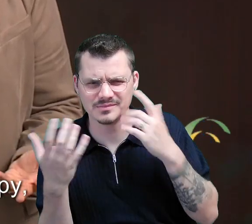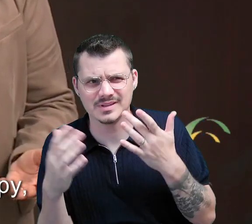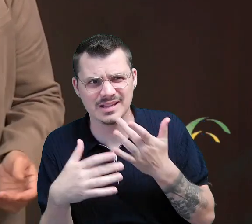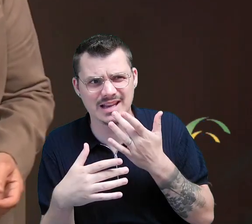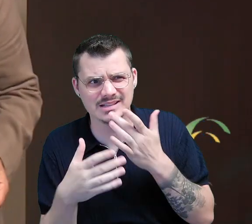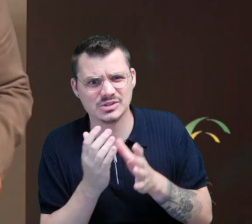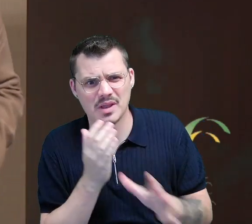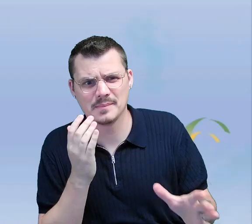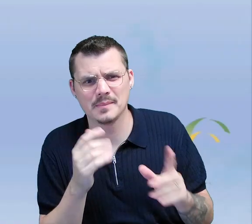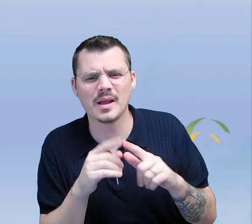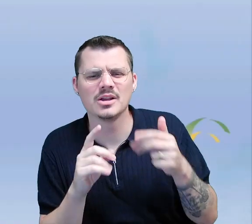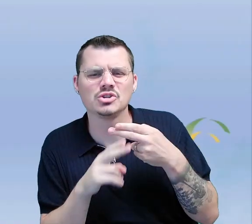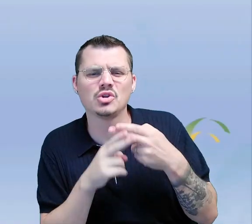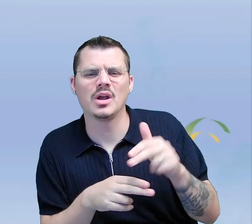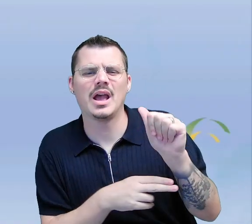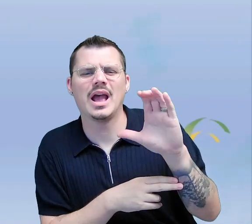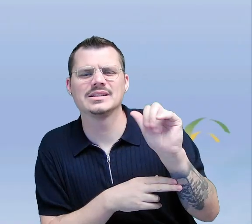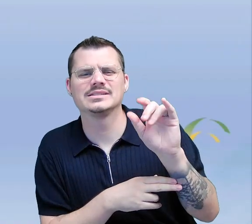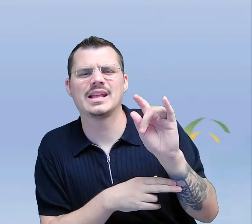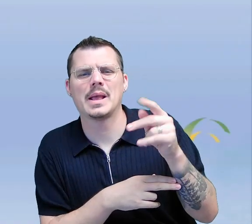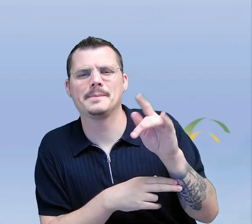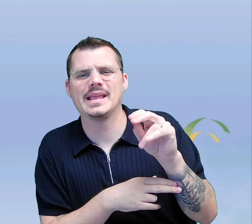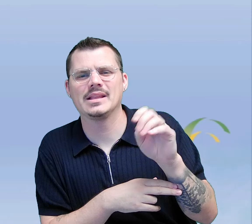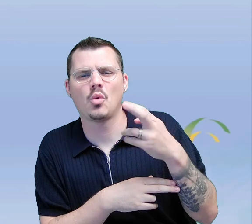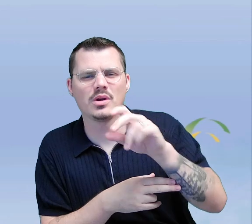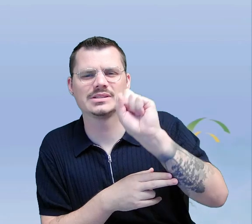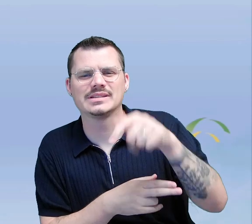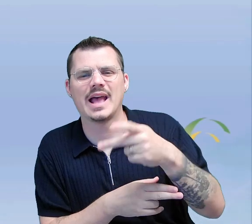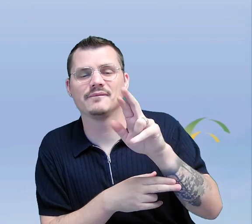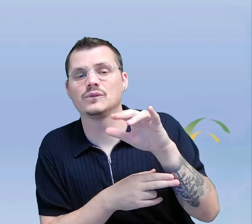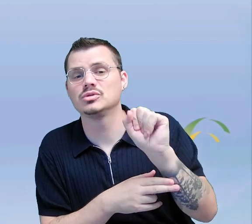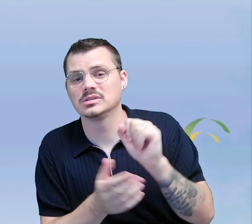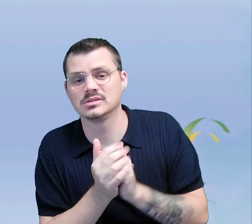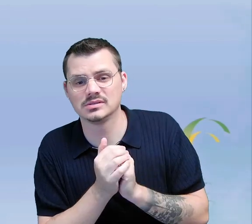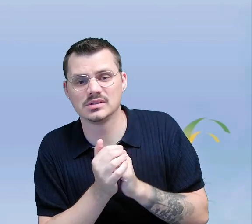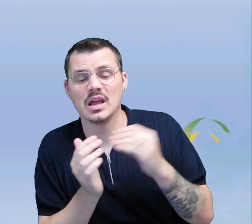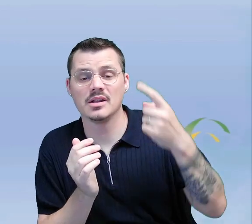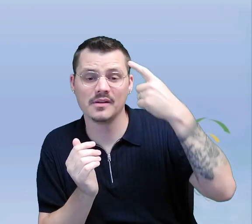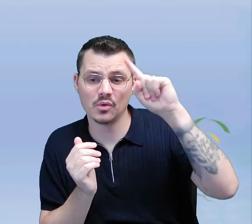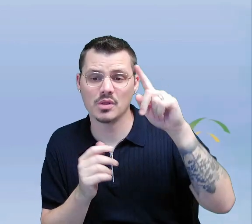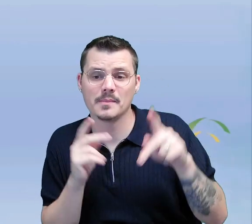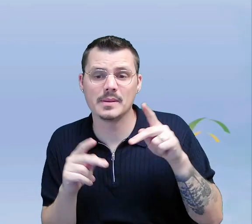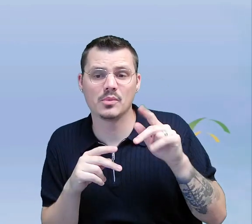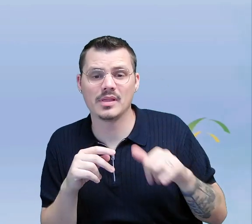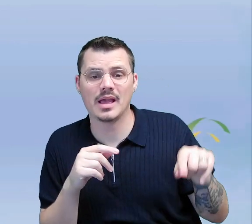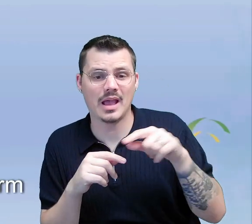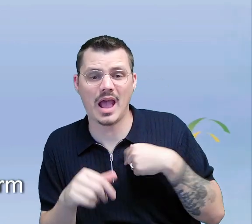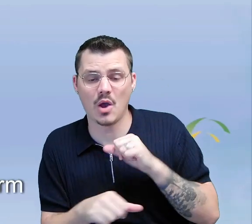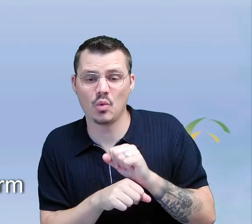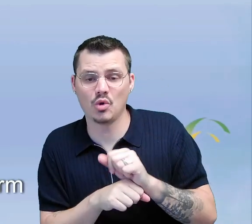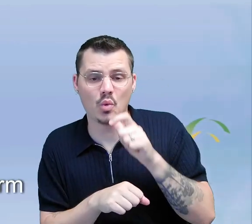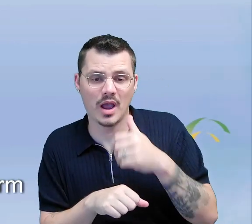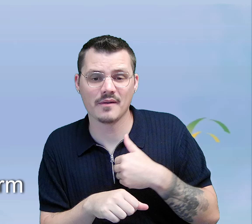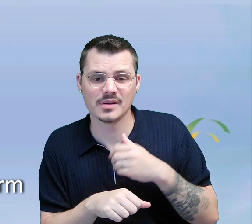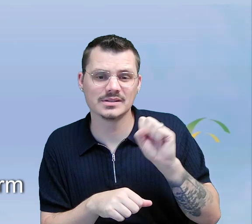tastes crappy, but it's called asenapine or Saffras. And for the people I work